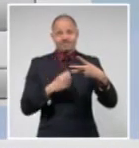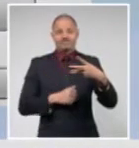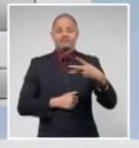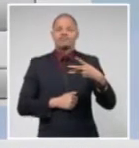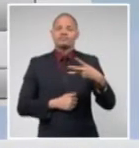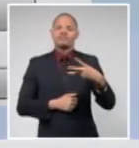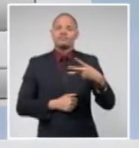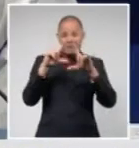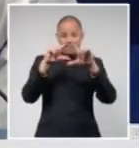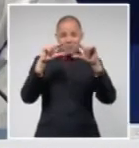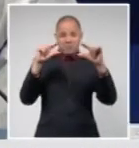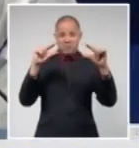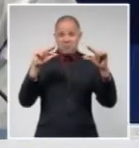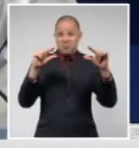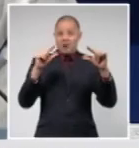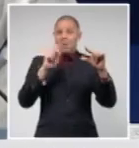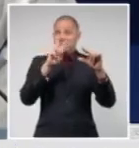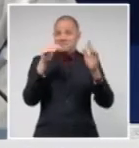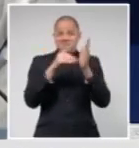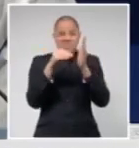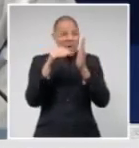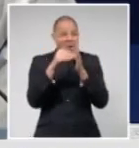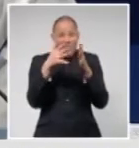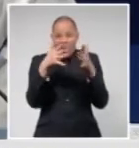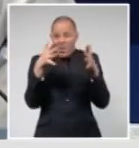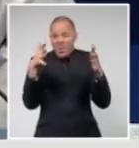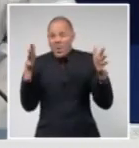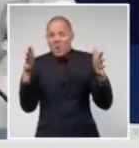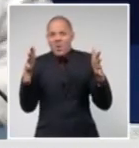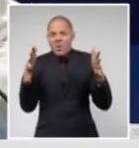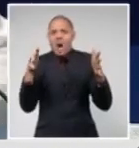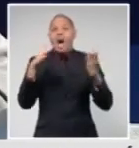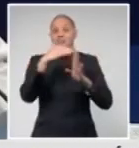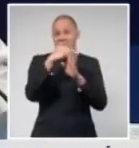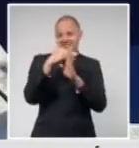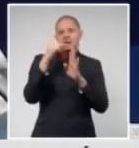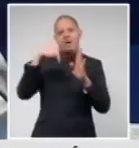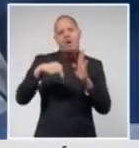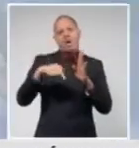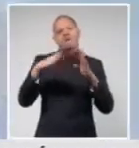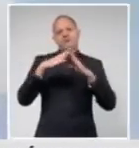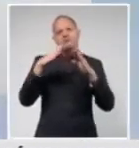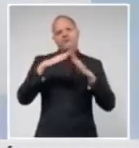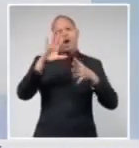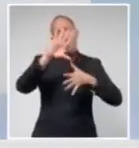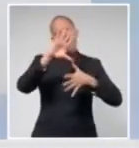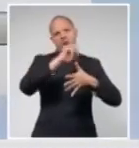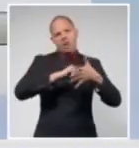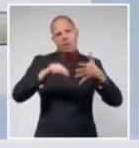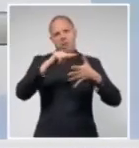3.24%. The region of the Americas, which accounts for